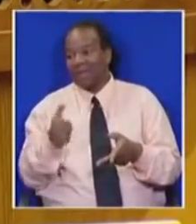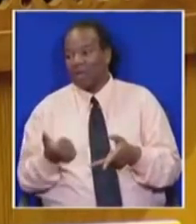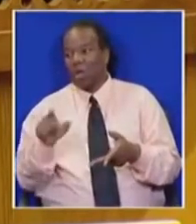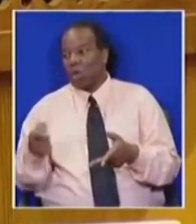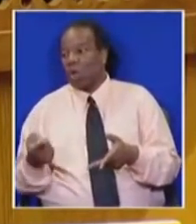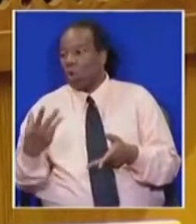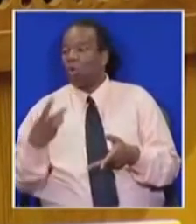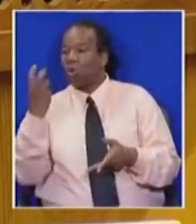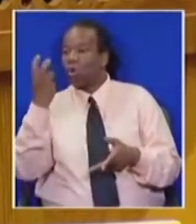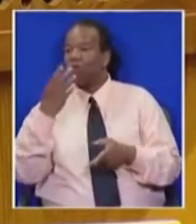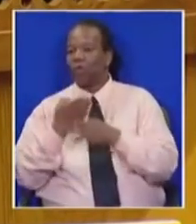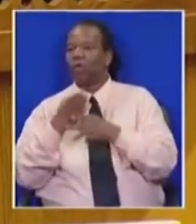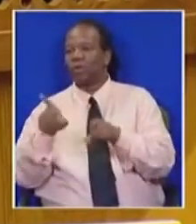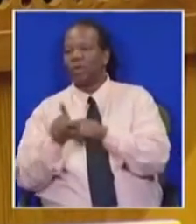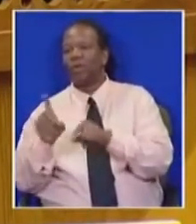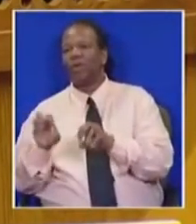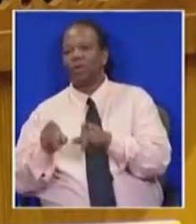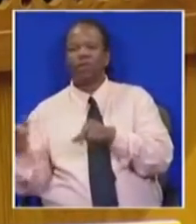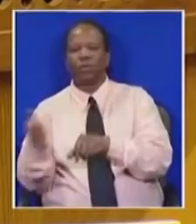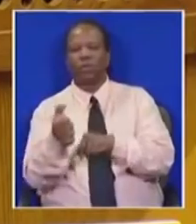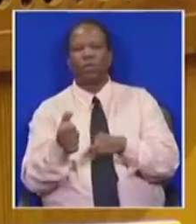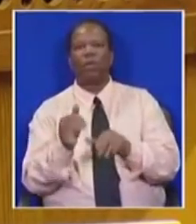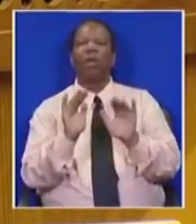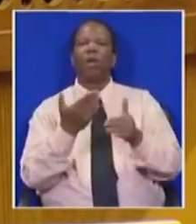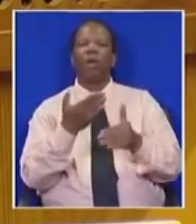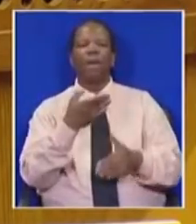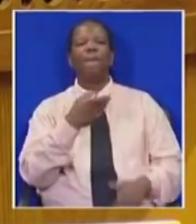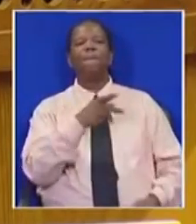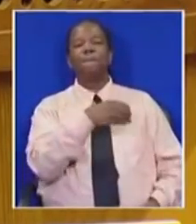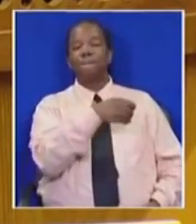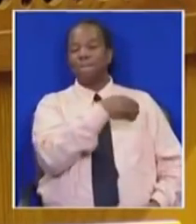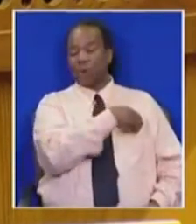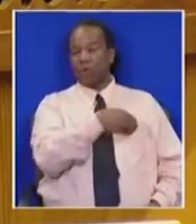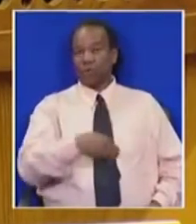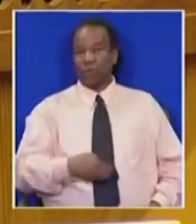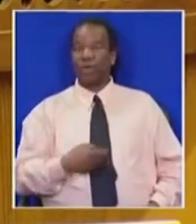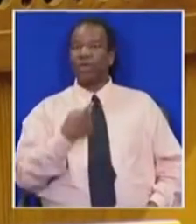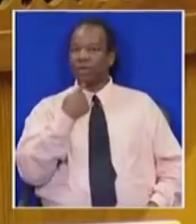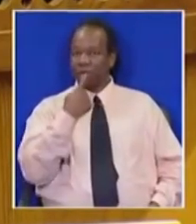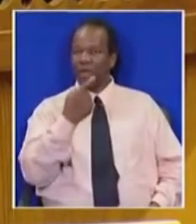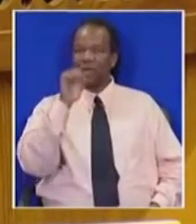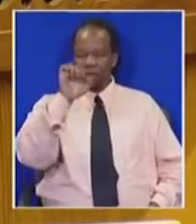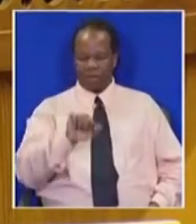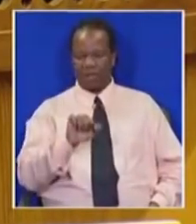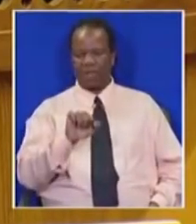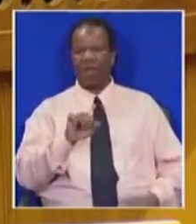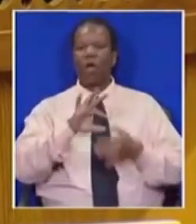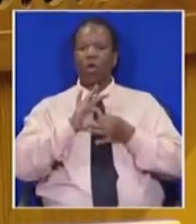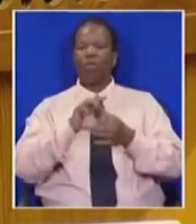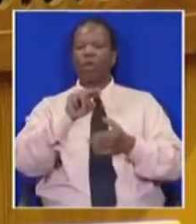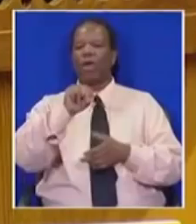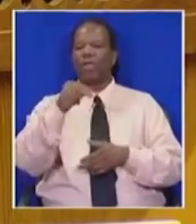President. Speaker, the President recommitted the government to the national health insurance in his